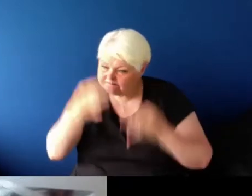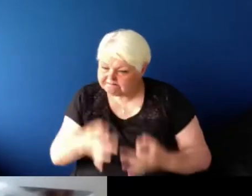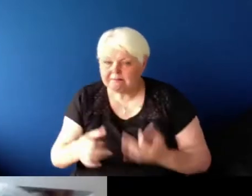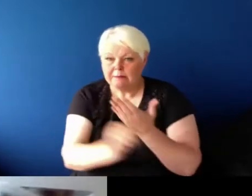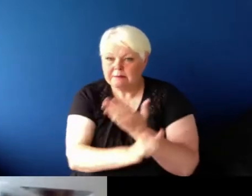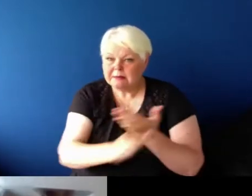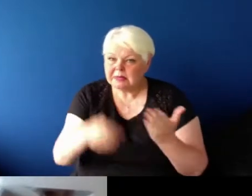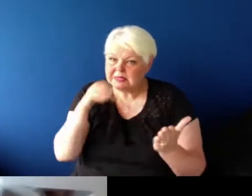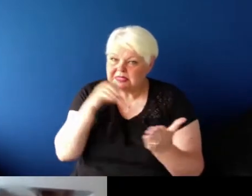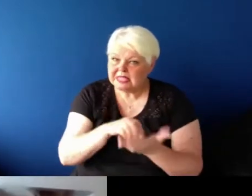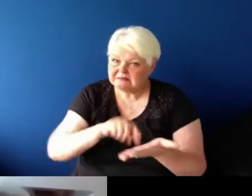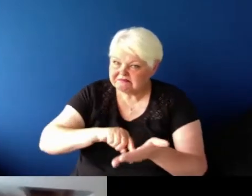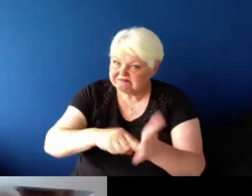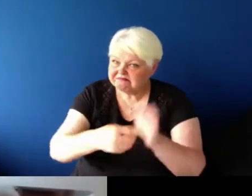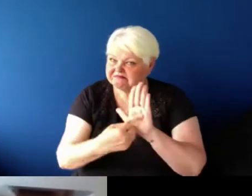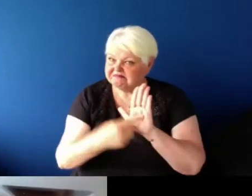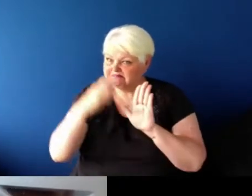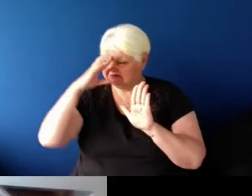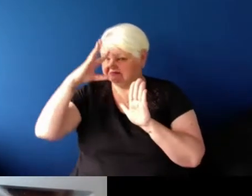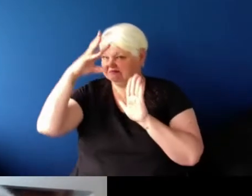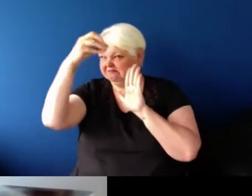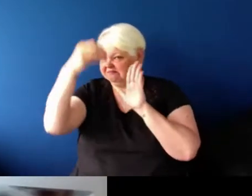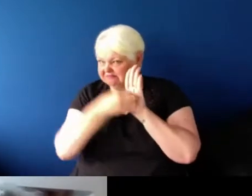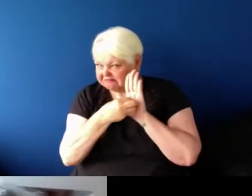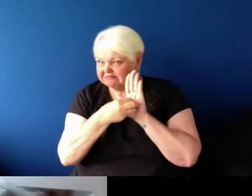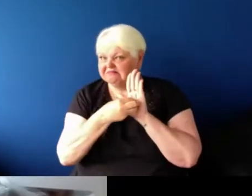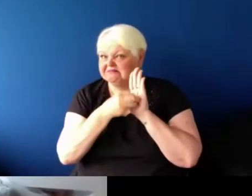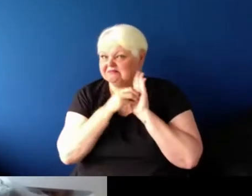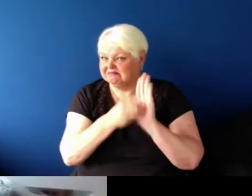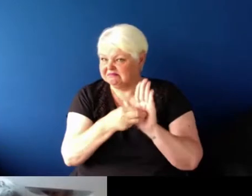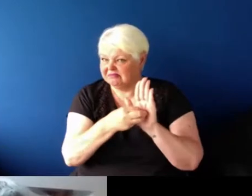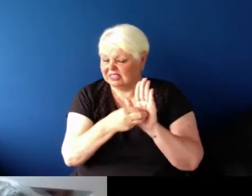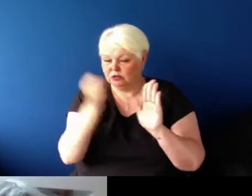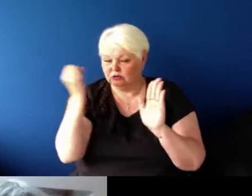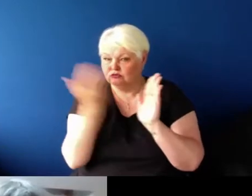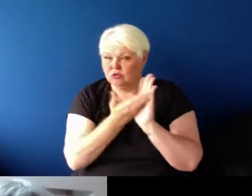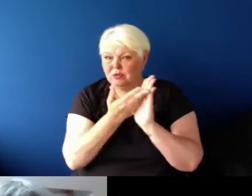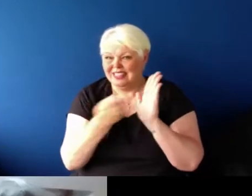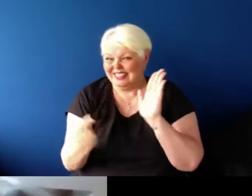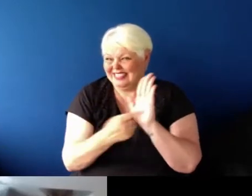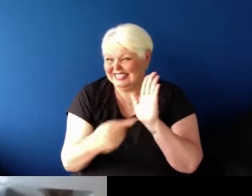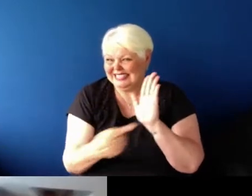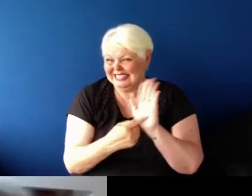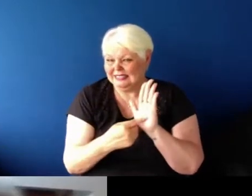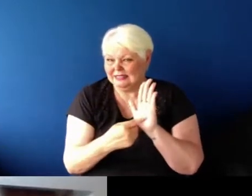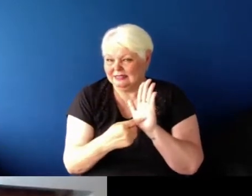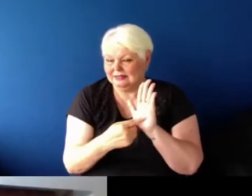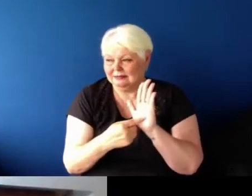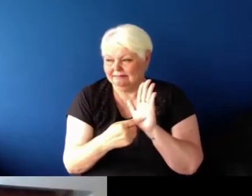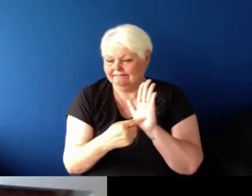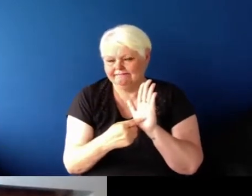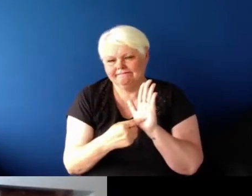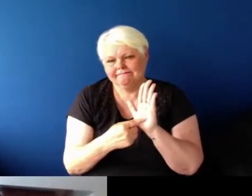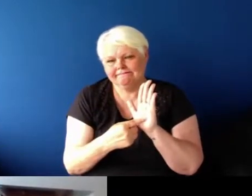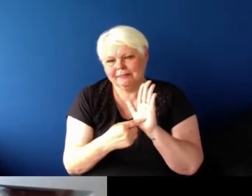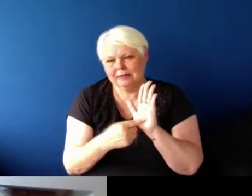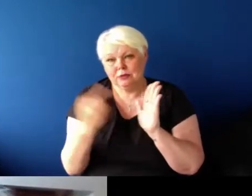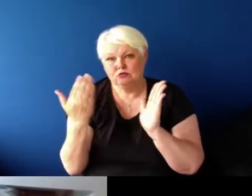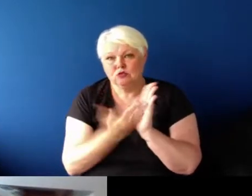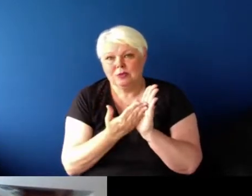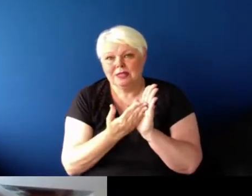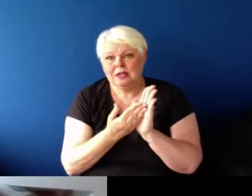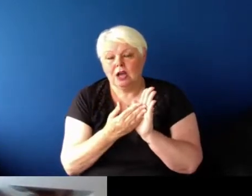texts have entrenched in that position with an understanding of truth as being something that is you know, on a tablet of